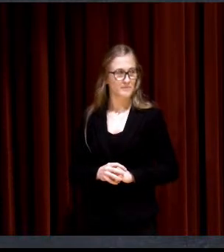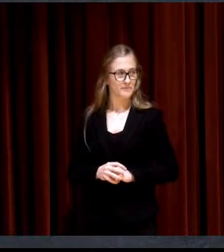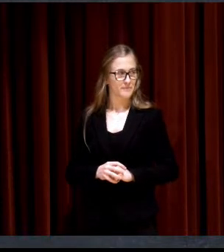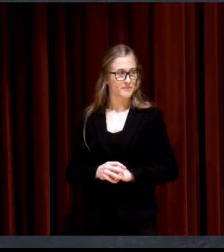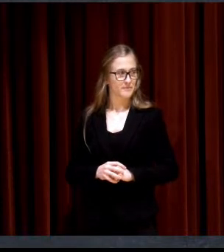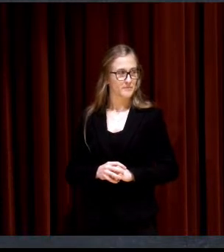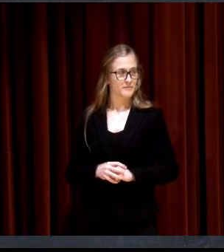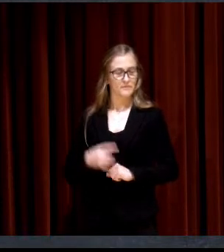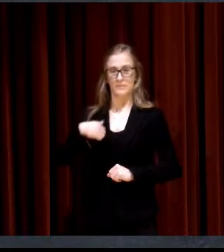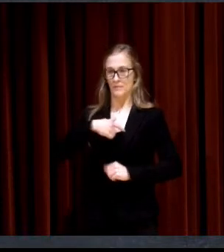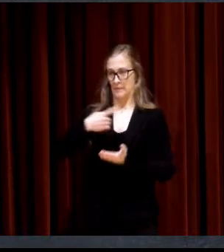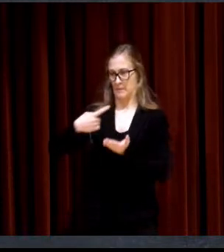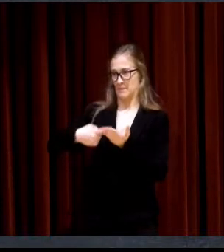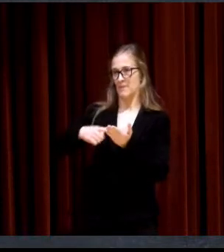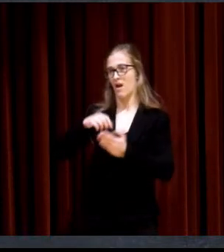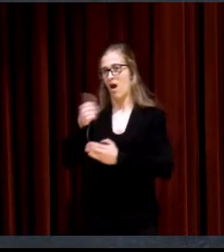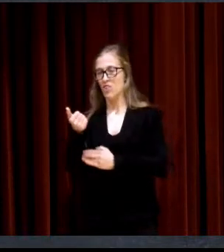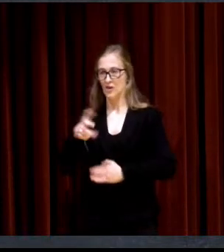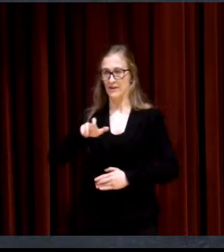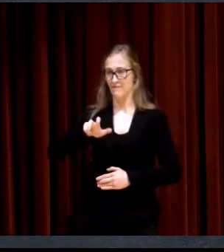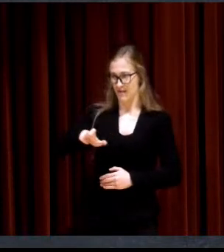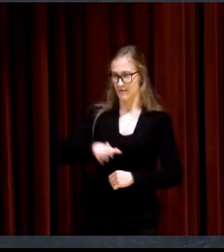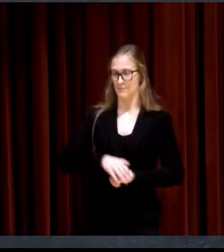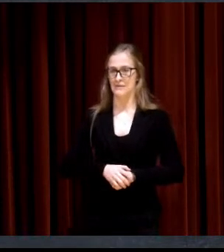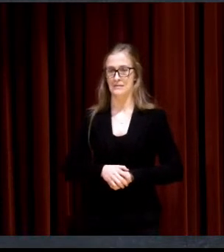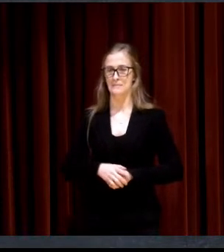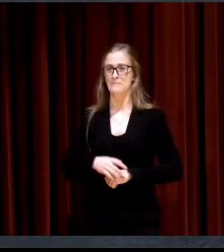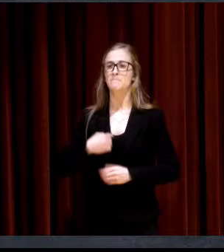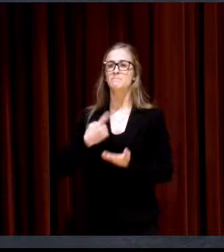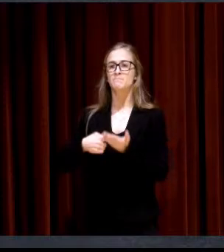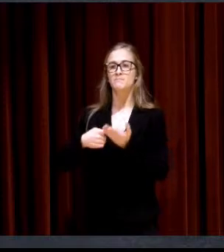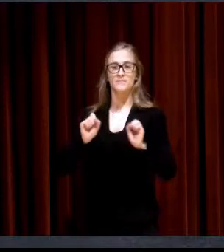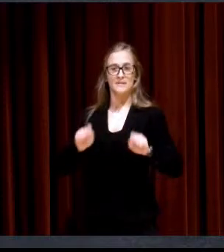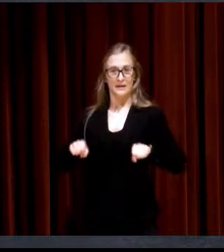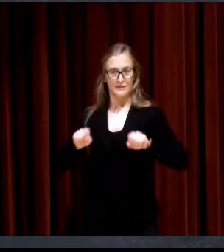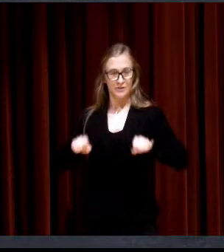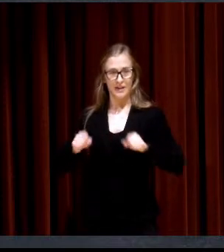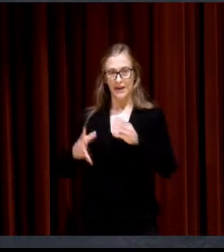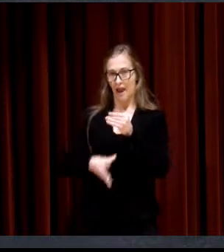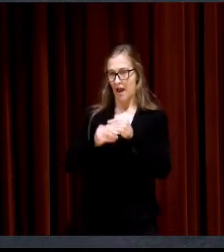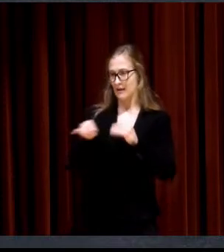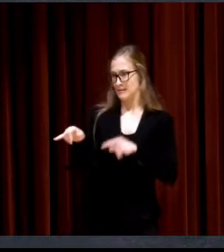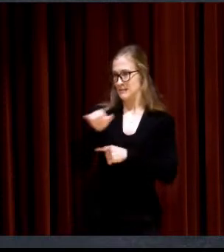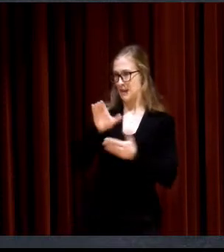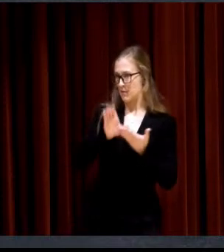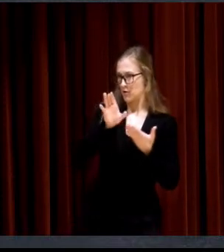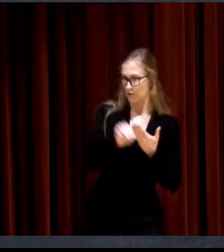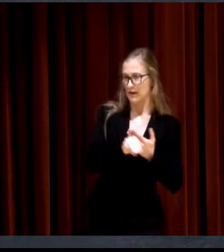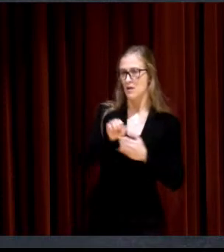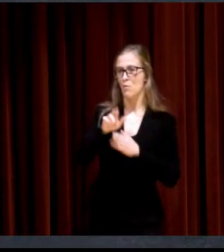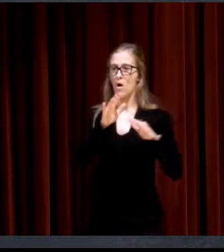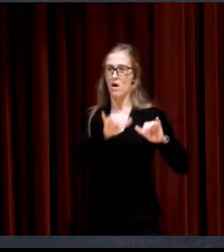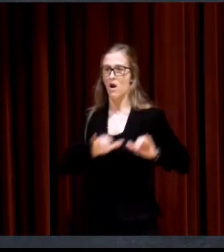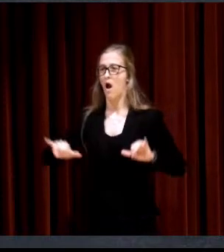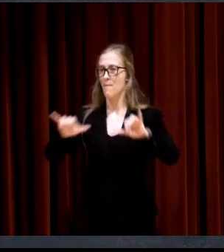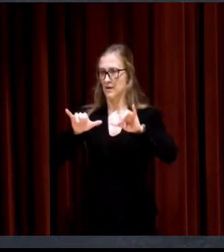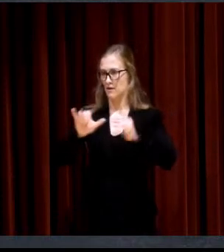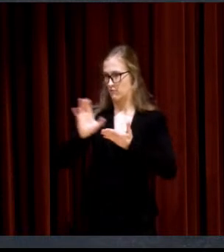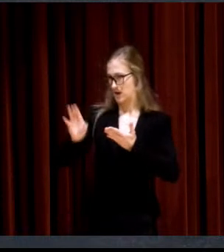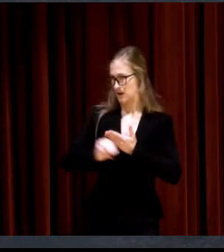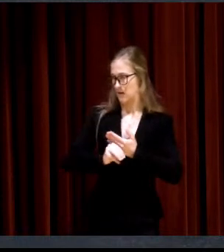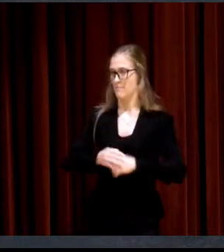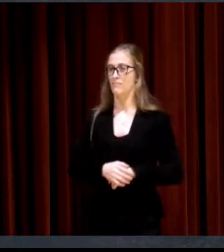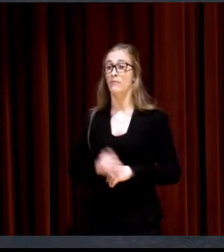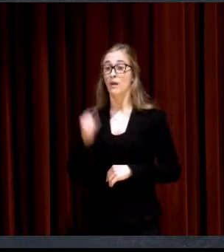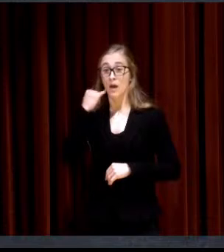We talk about some additional investments. I talked about potentially adding the same curriculum or common curriculum. If, in fact,